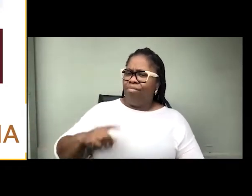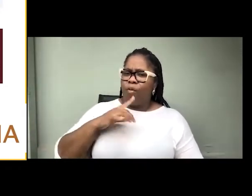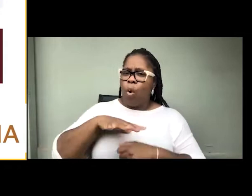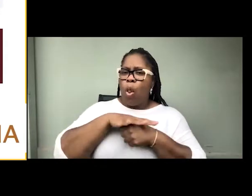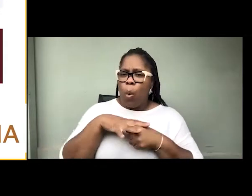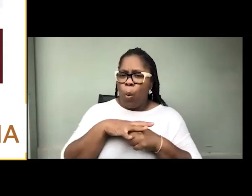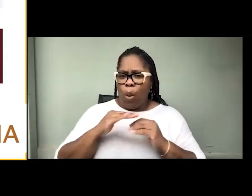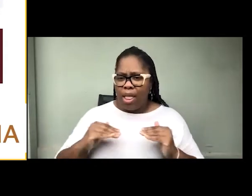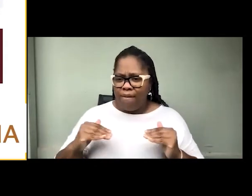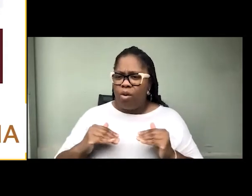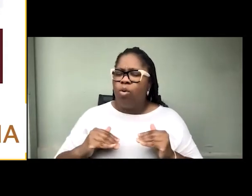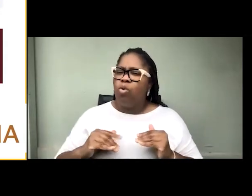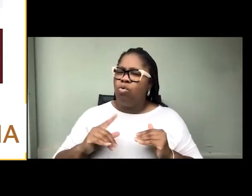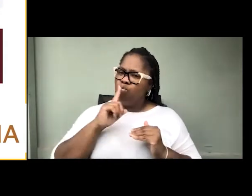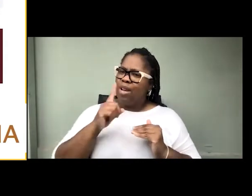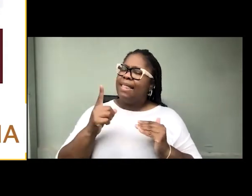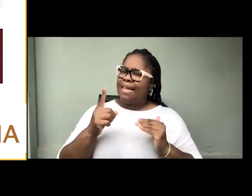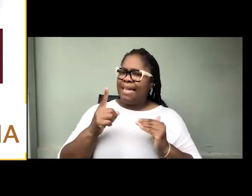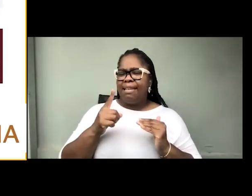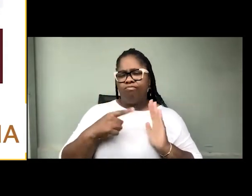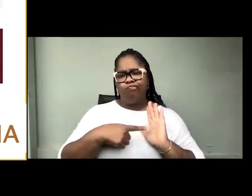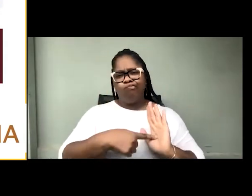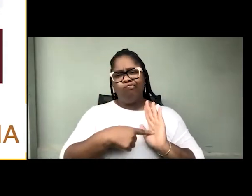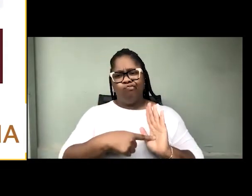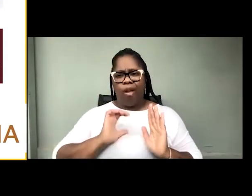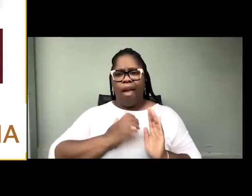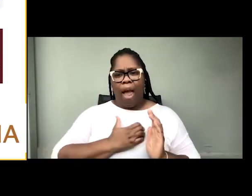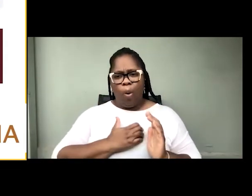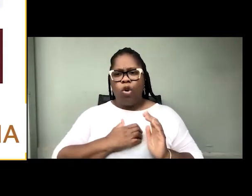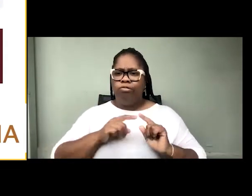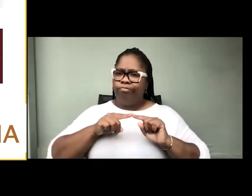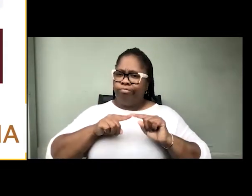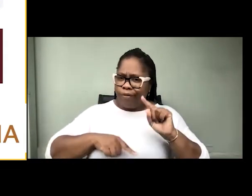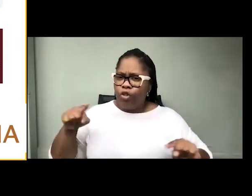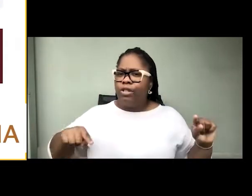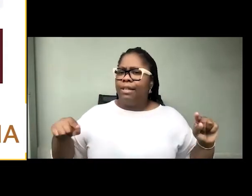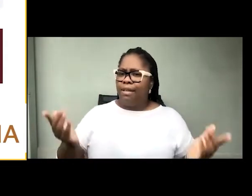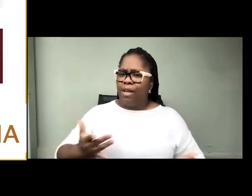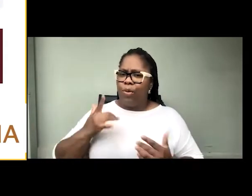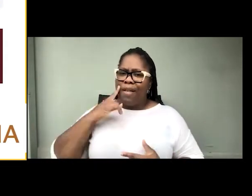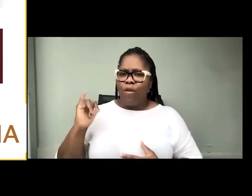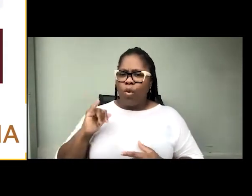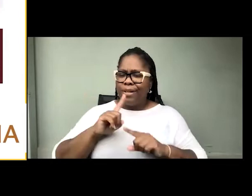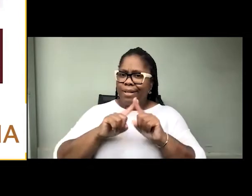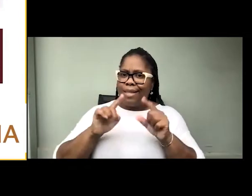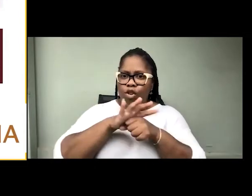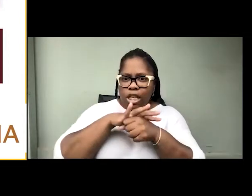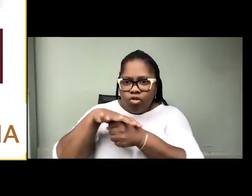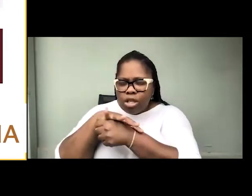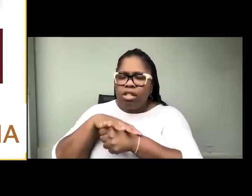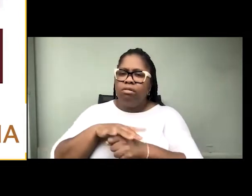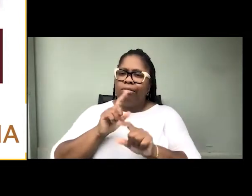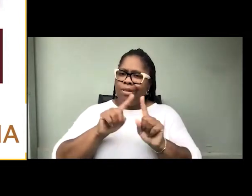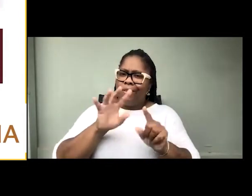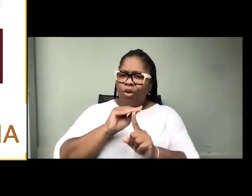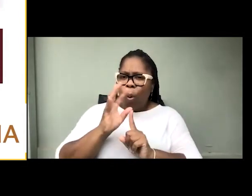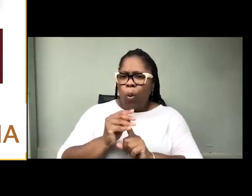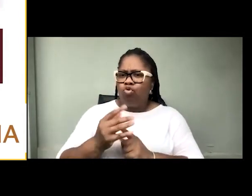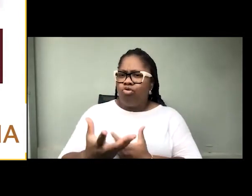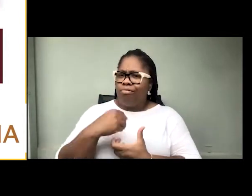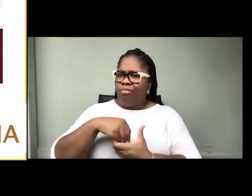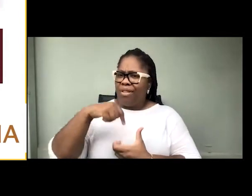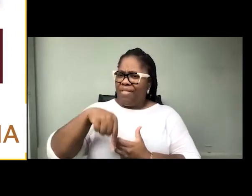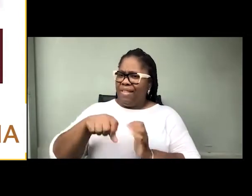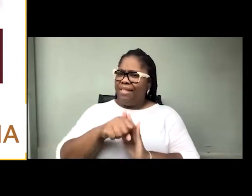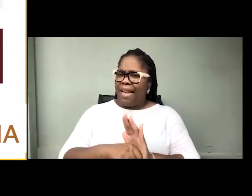and really reflective of the diversity of California with the different regions we have, different cultures we have represented in this